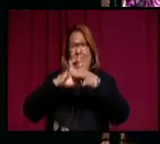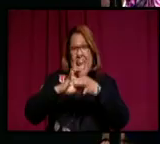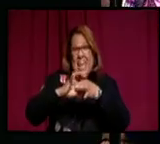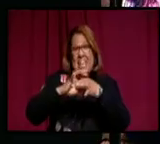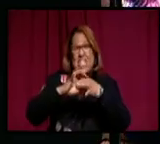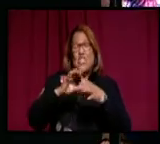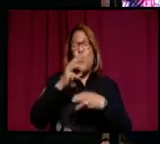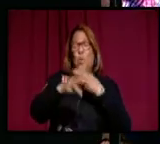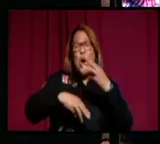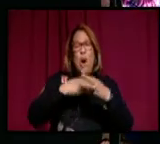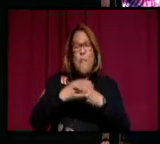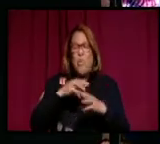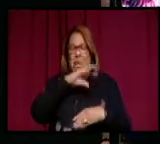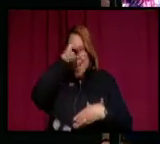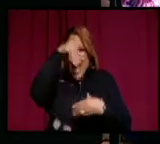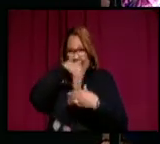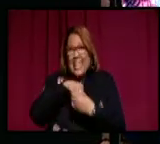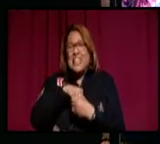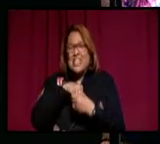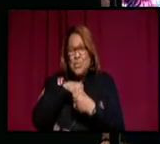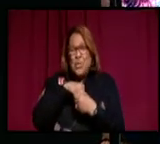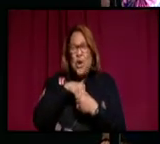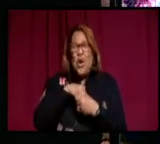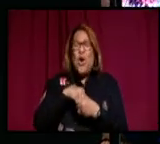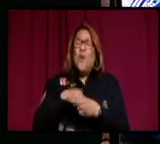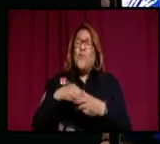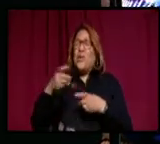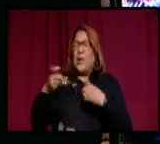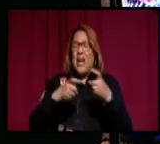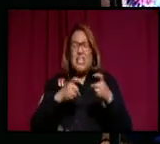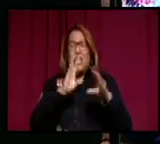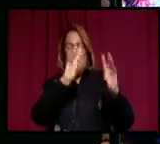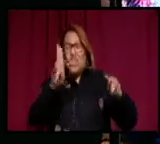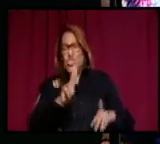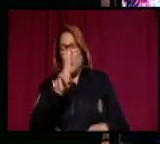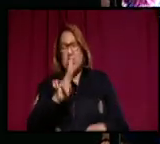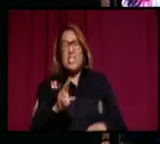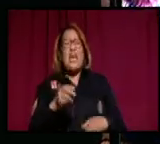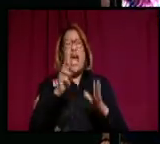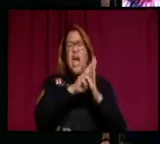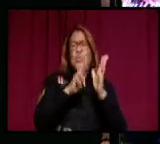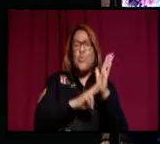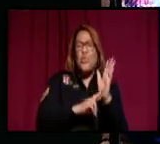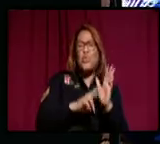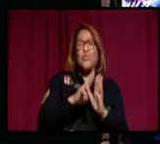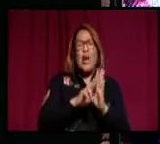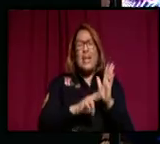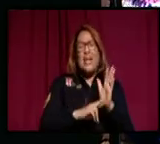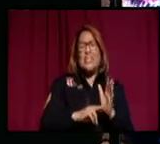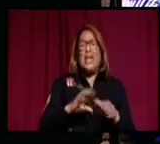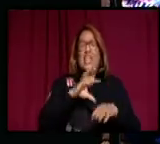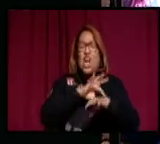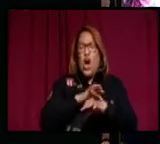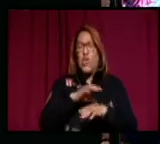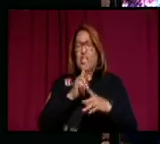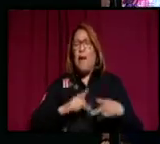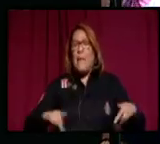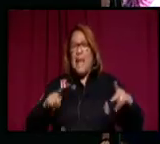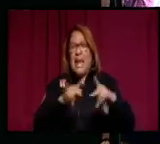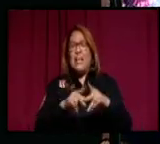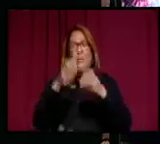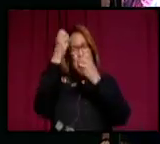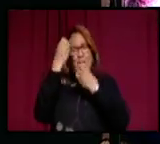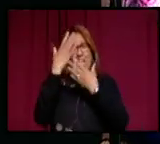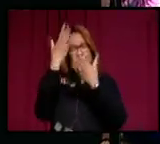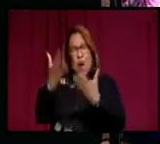this world. And we don't have to abide by the same rules and regulations as an earthly place, but we have to